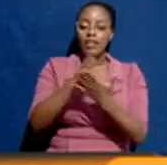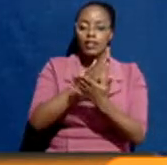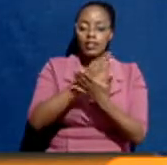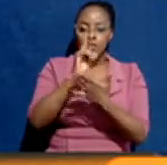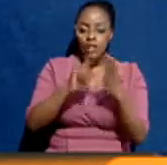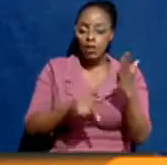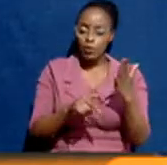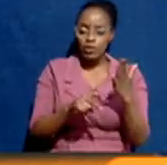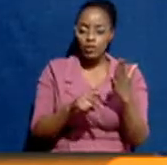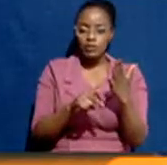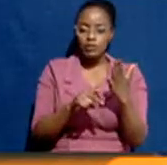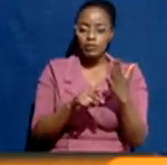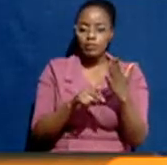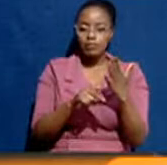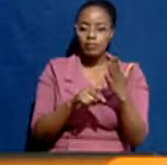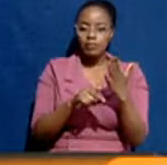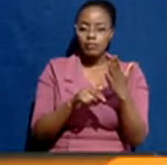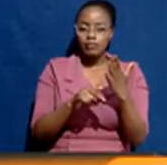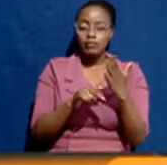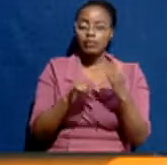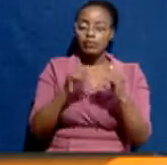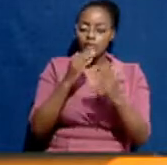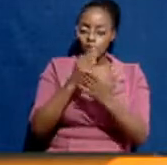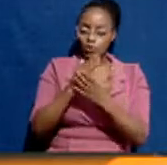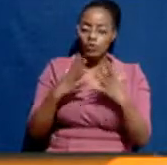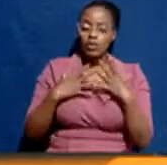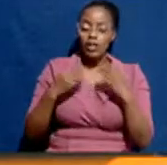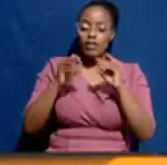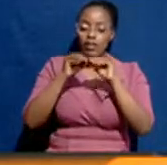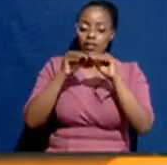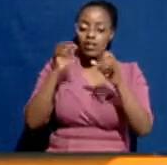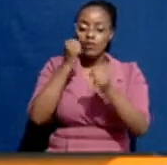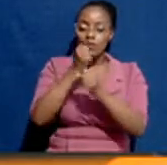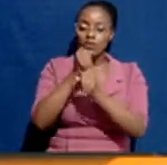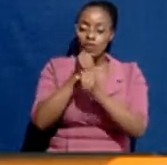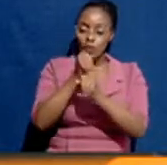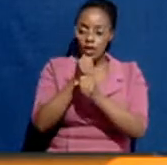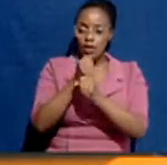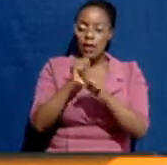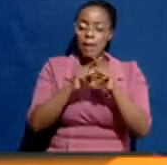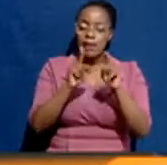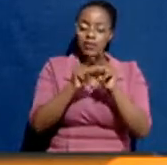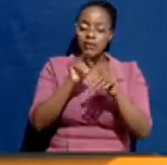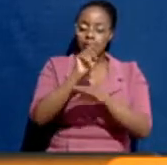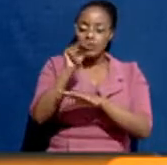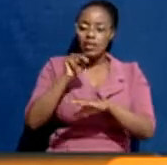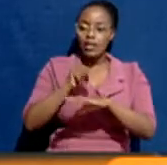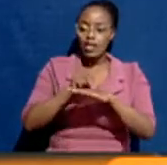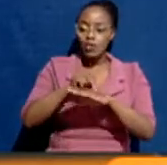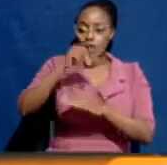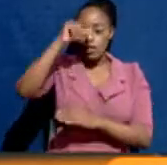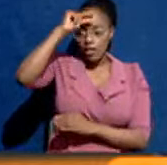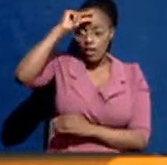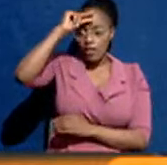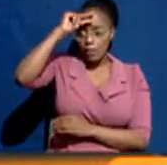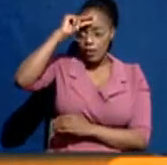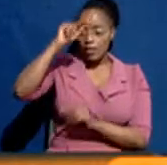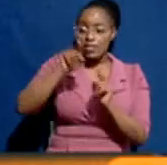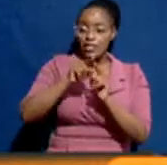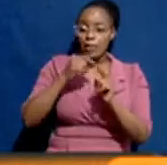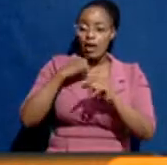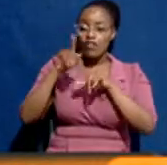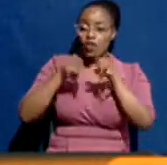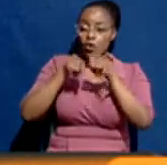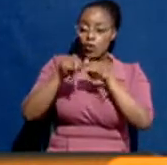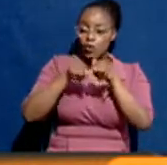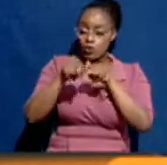is because though health is a devolved function, the national government still